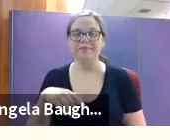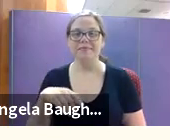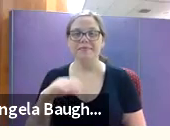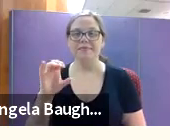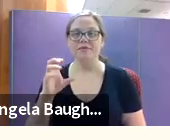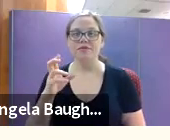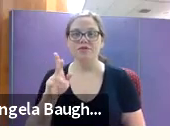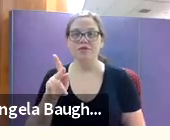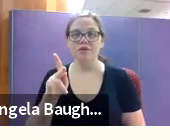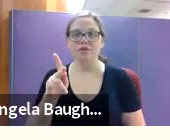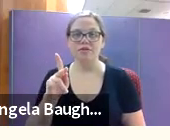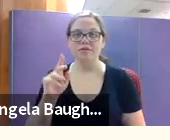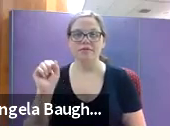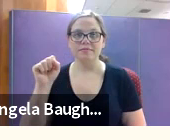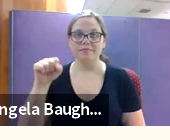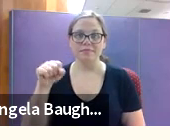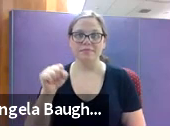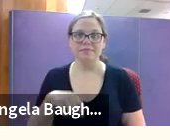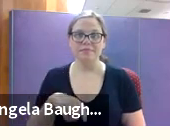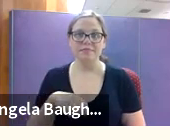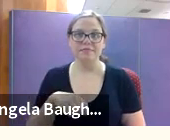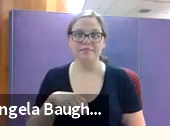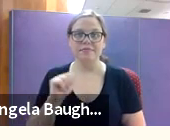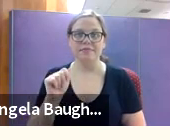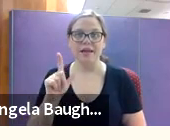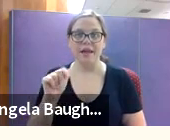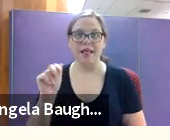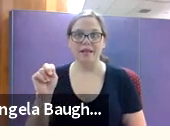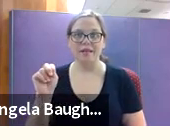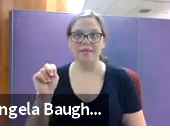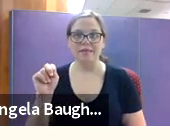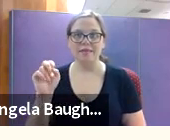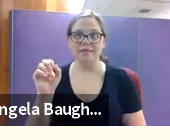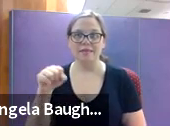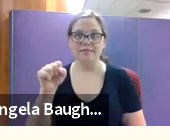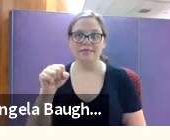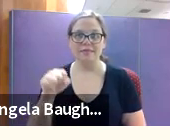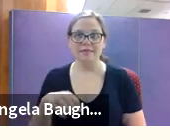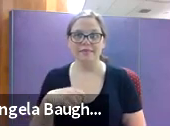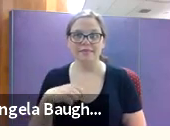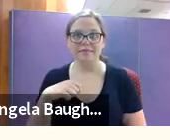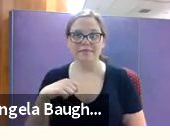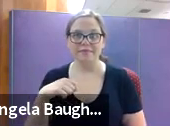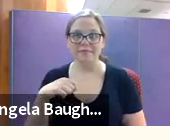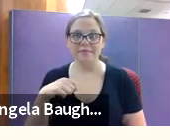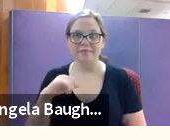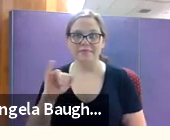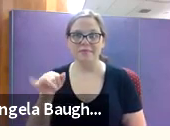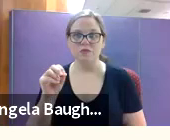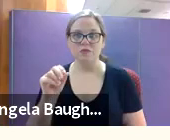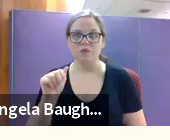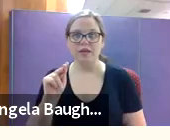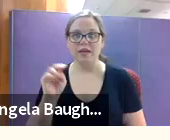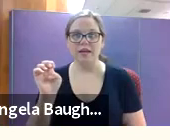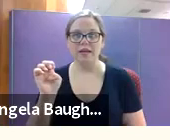Chuck McElroy, Yay. Alan Hargraves, Yay. Joanne